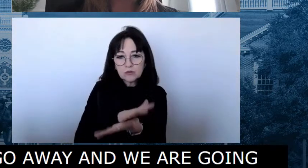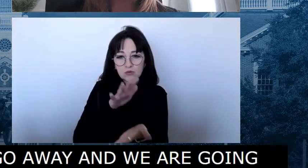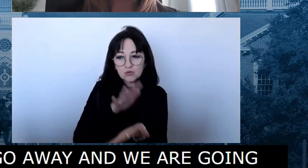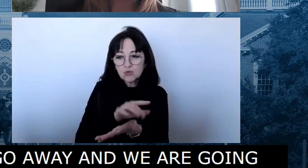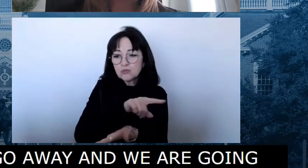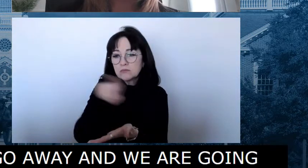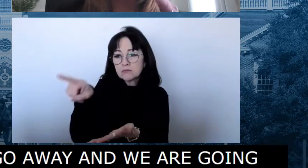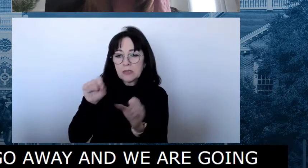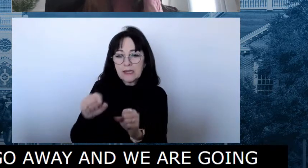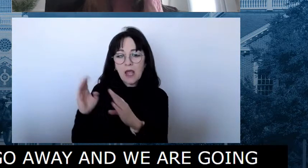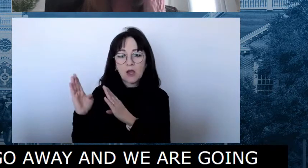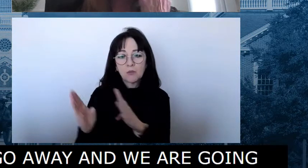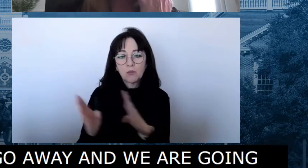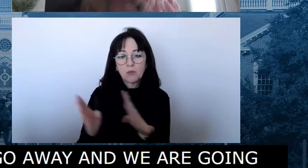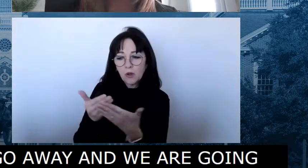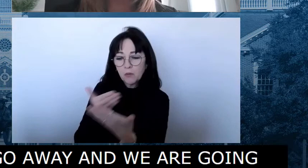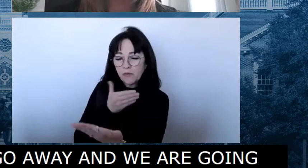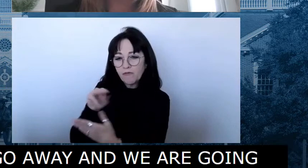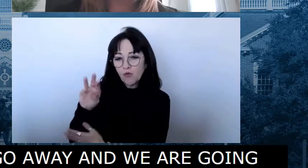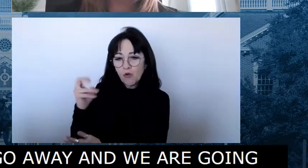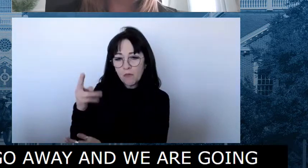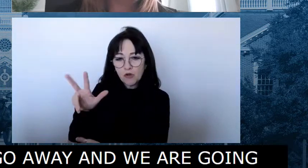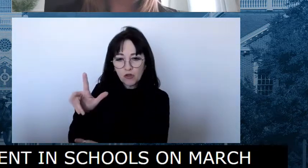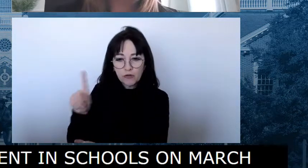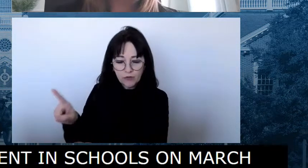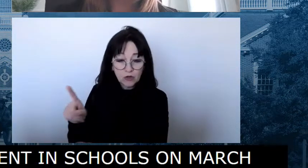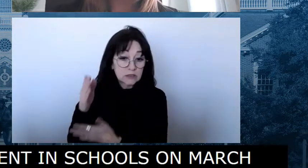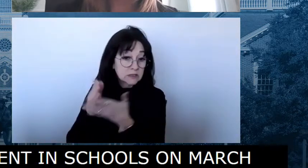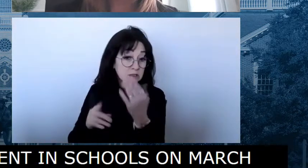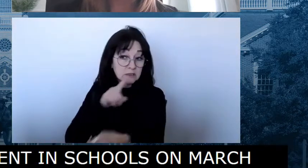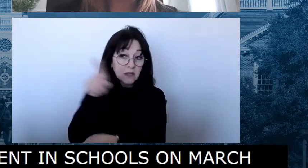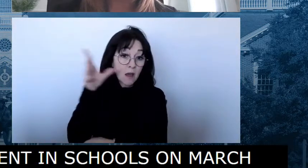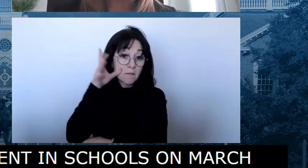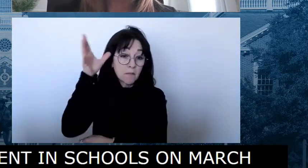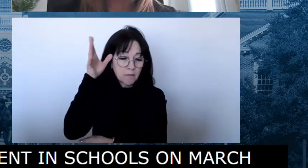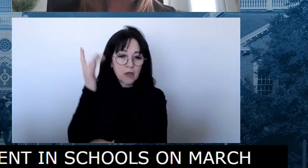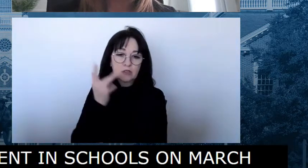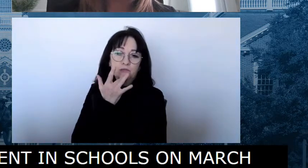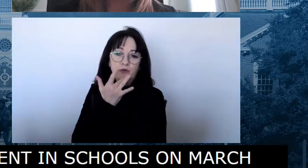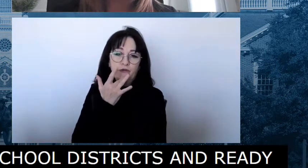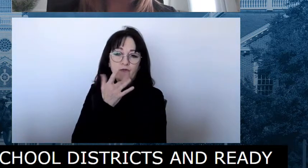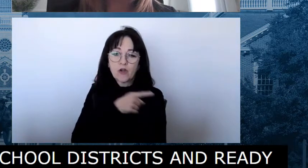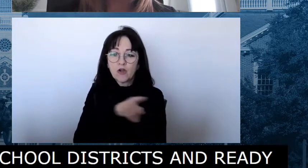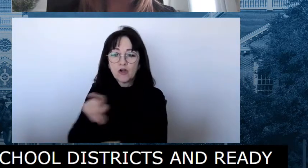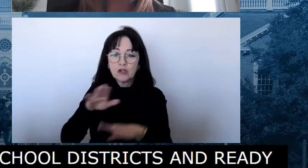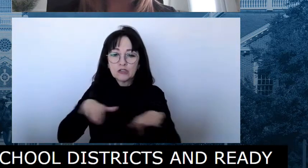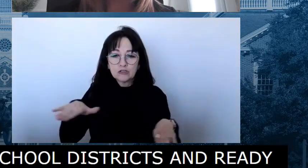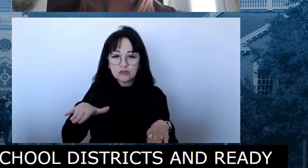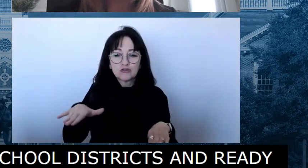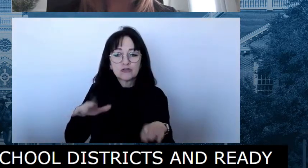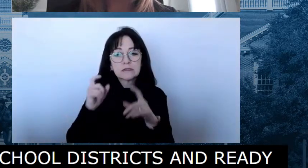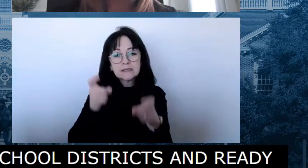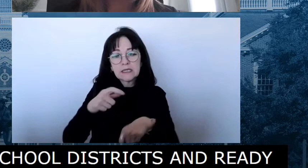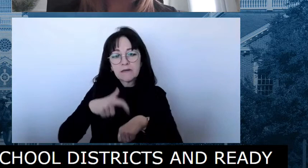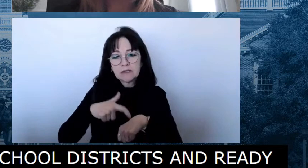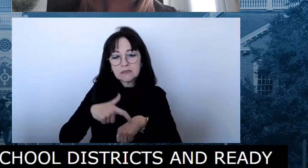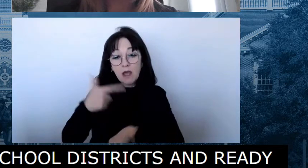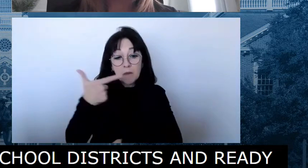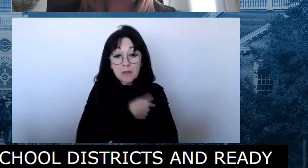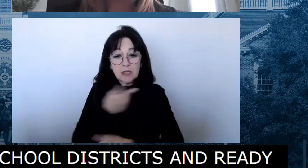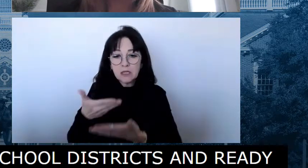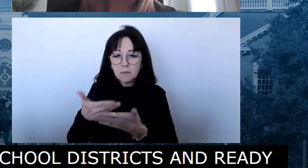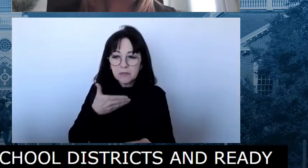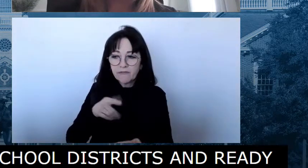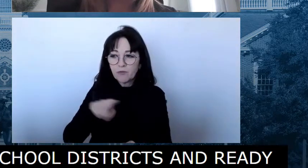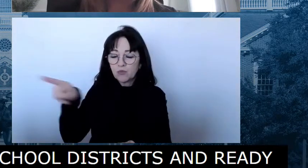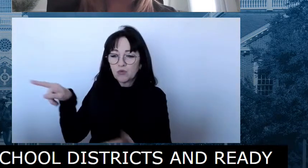change, work with parents in getting their children vaccinated, and really focus on those tools that we all have